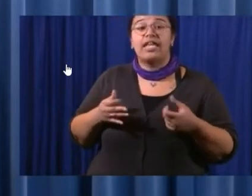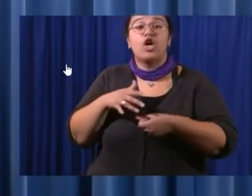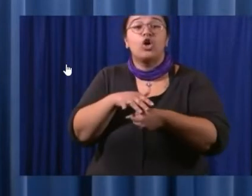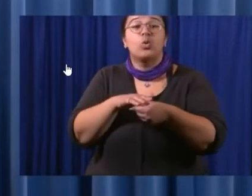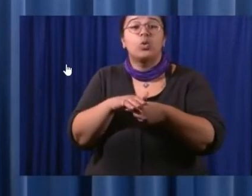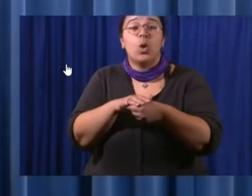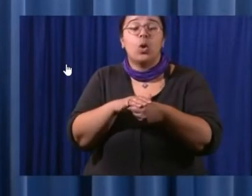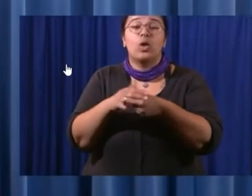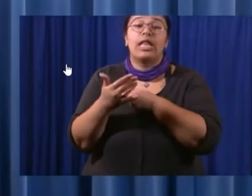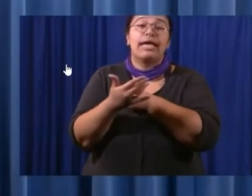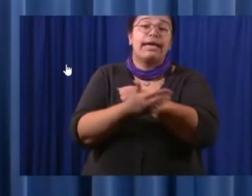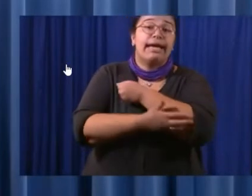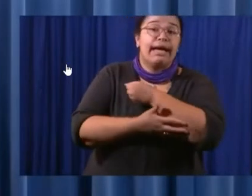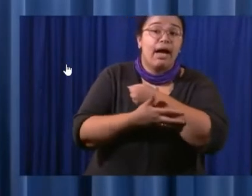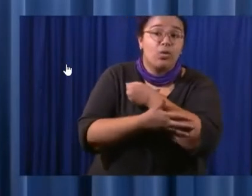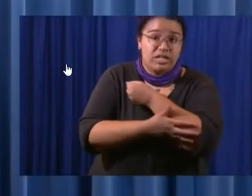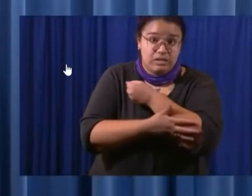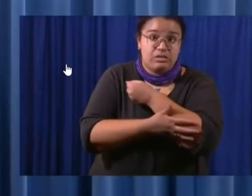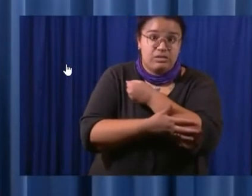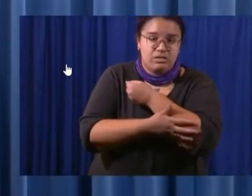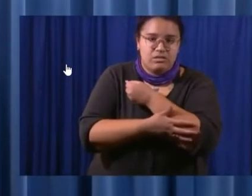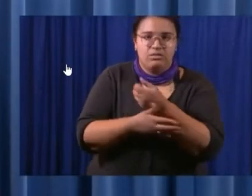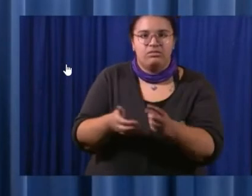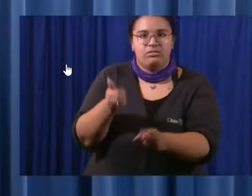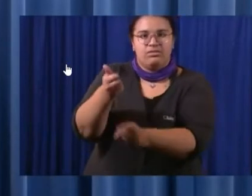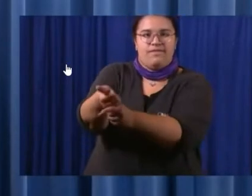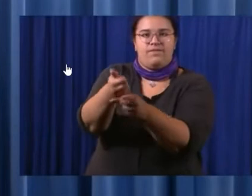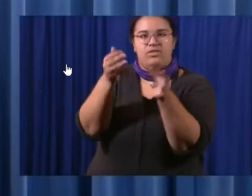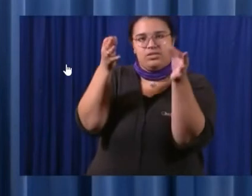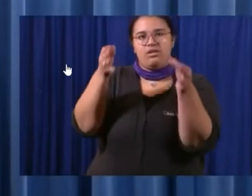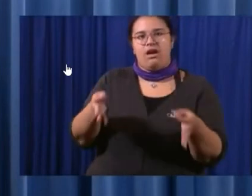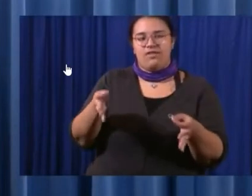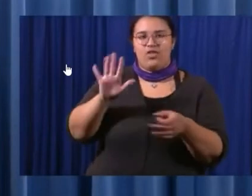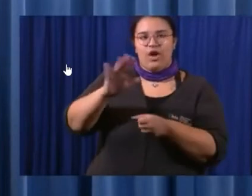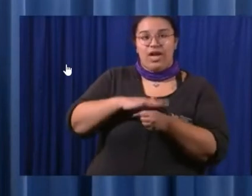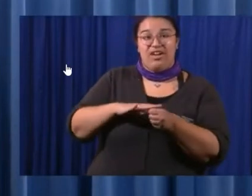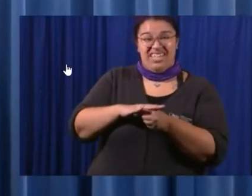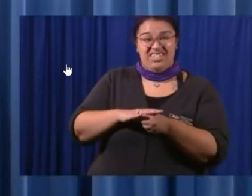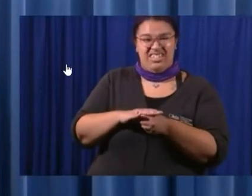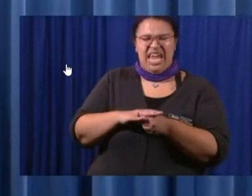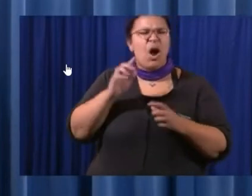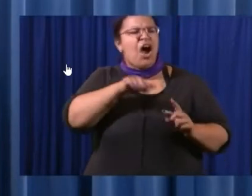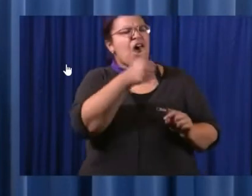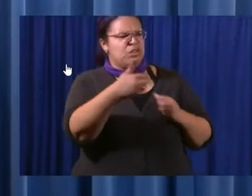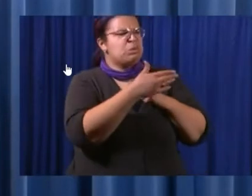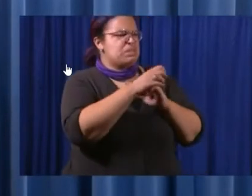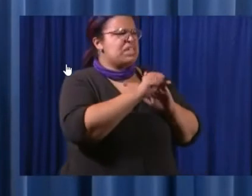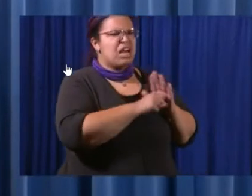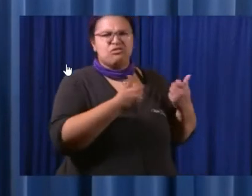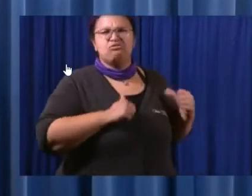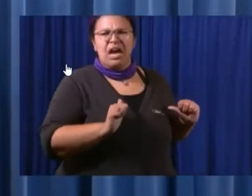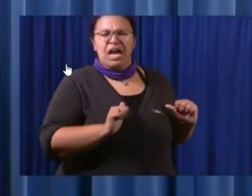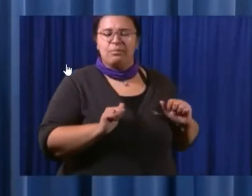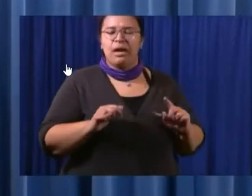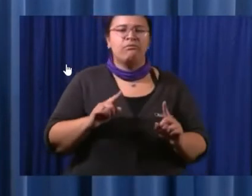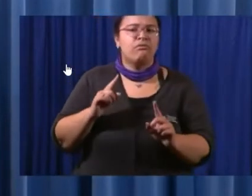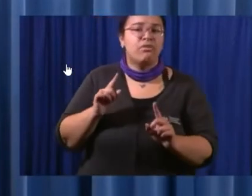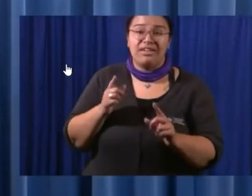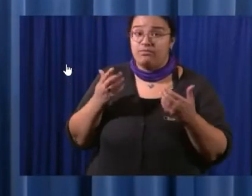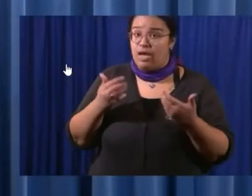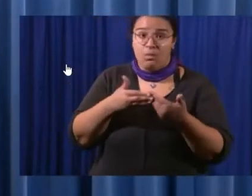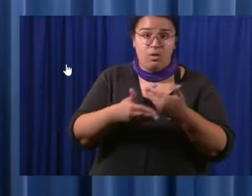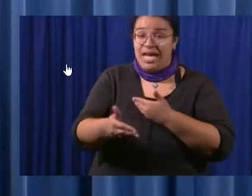do this? I know it's been tested in other states, but it's their responsibility and not yours to issue whether